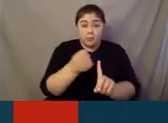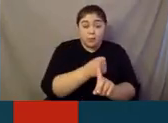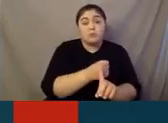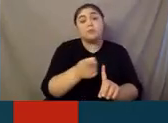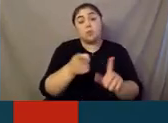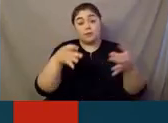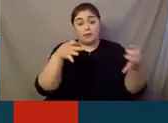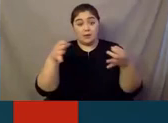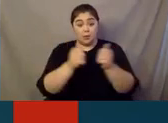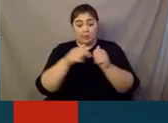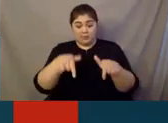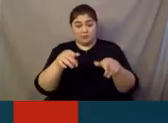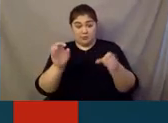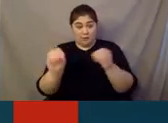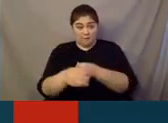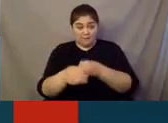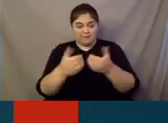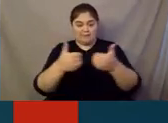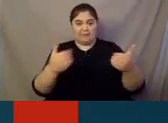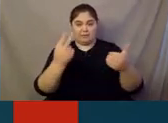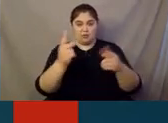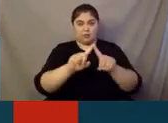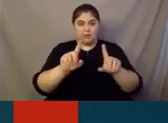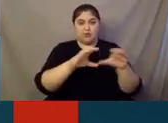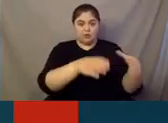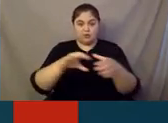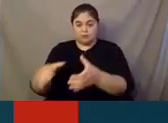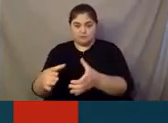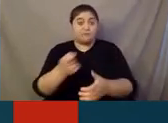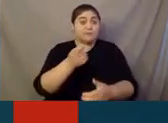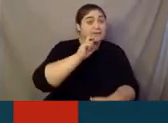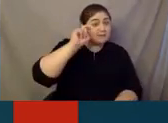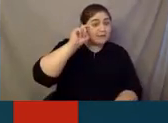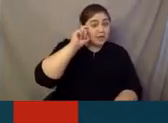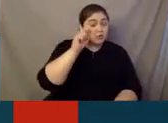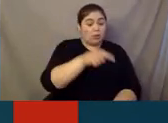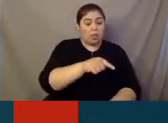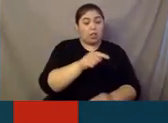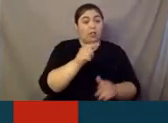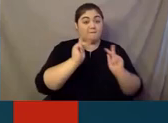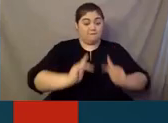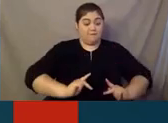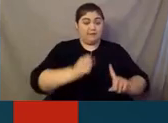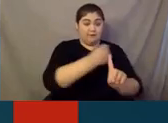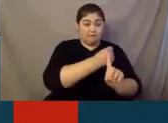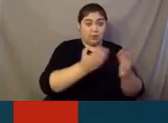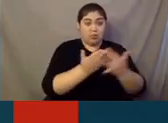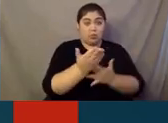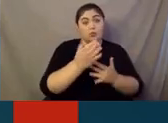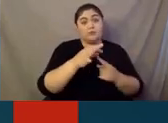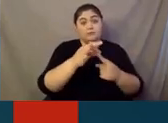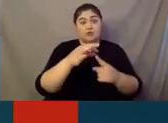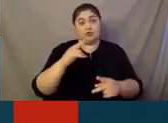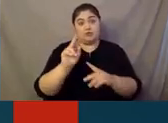is it's actually split between two different units. So sexual and physical violence is dealt with through the Special Victims Bureau, and Jordan